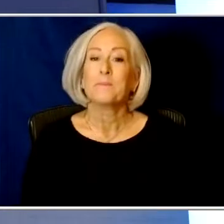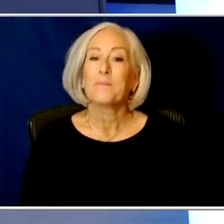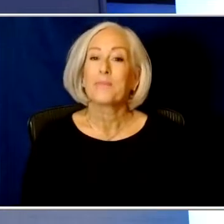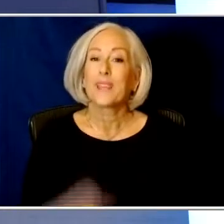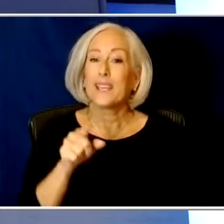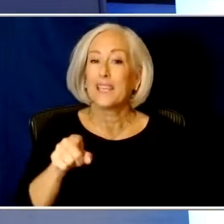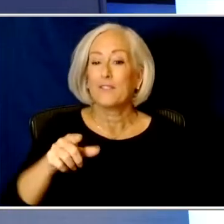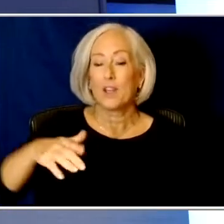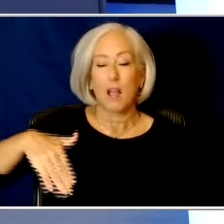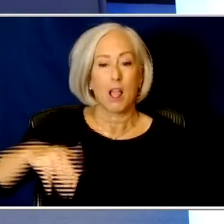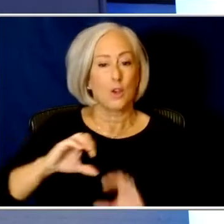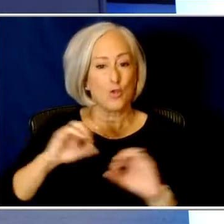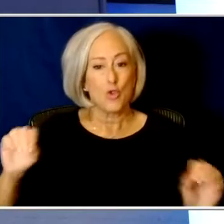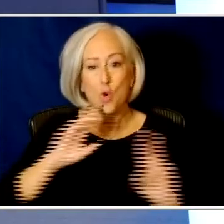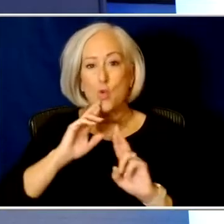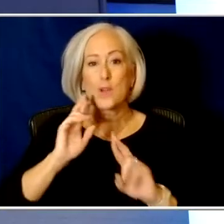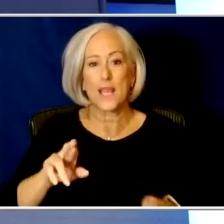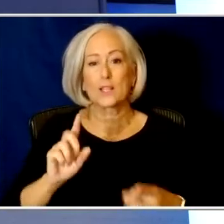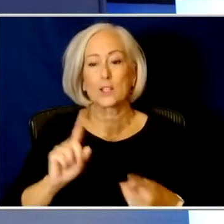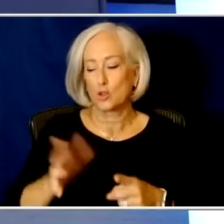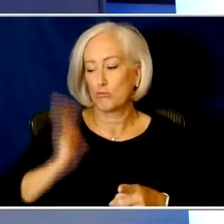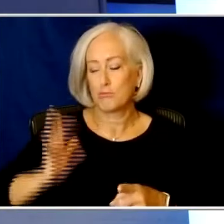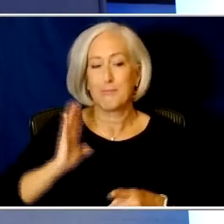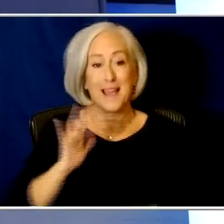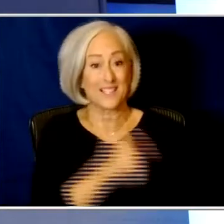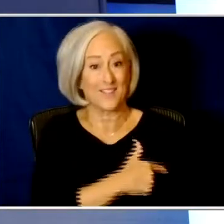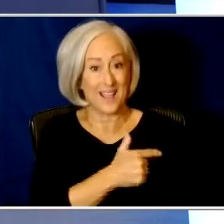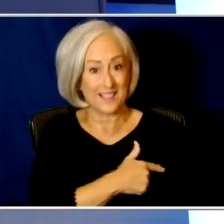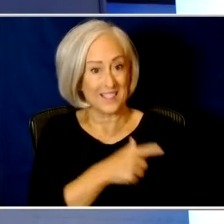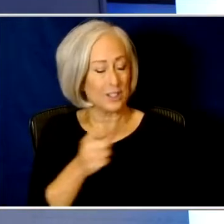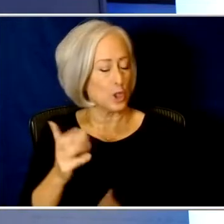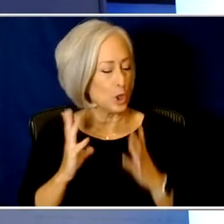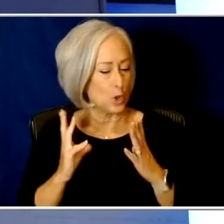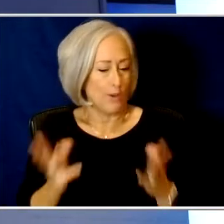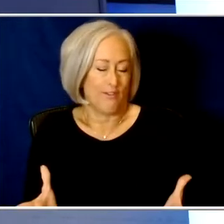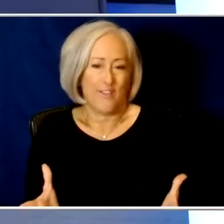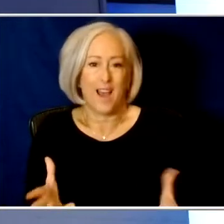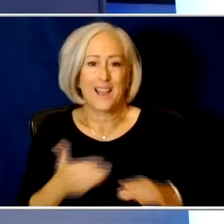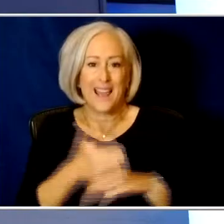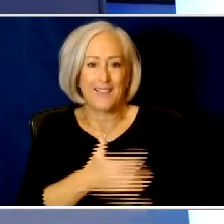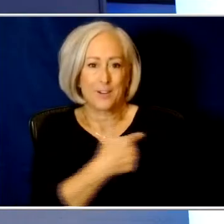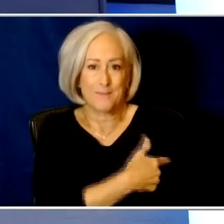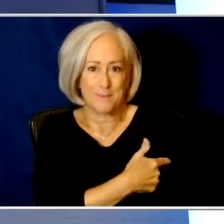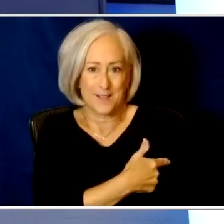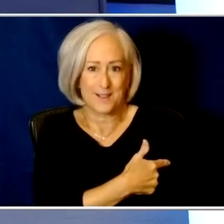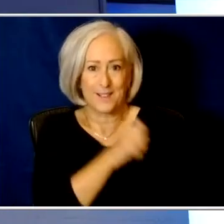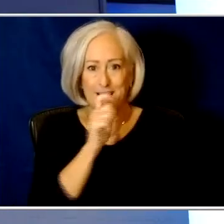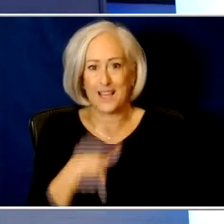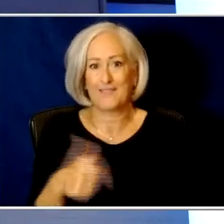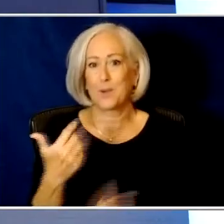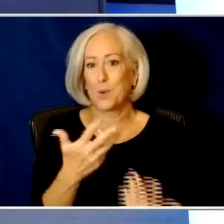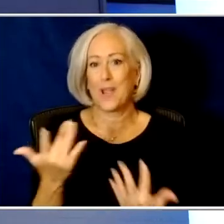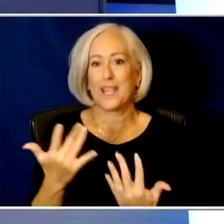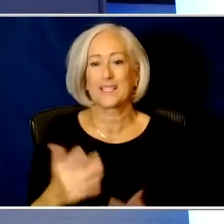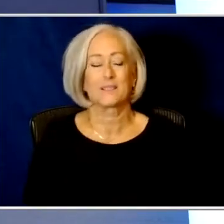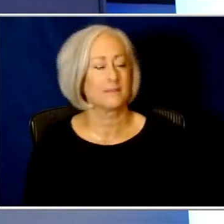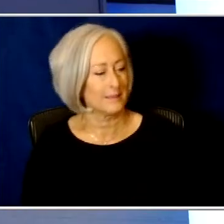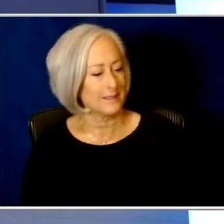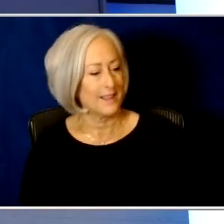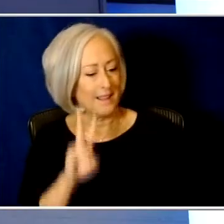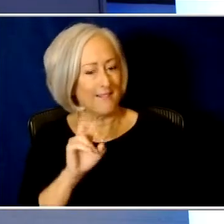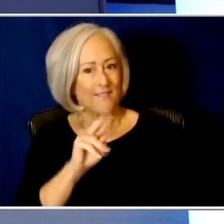major reactions to Nope. the previous vaccines, you're good Oh, after, good. and Wait, you don't wait, wait. necessarily have to wait Vanessa, those 15 here. minutes. Does dorkiness count as a